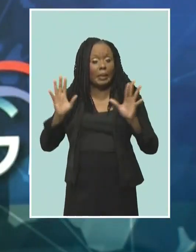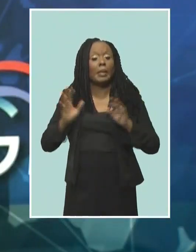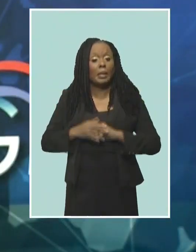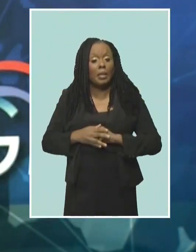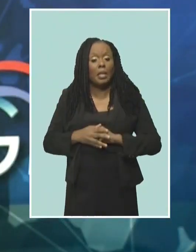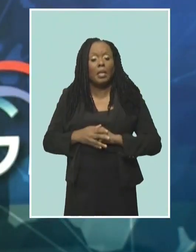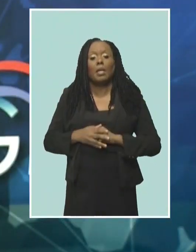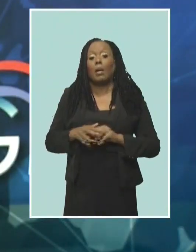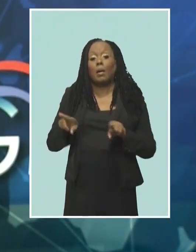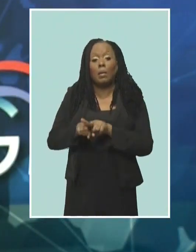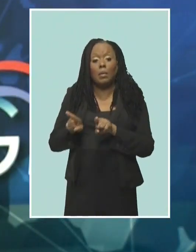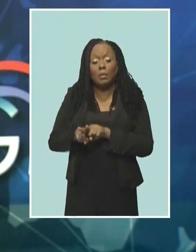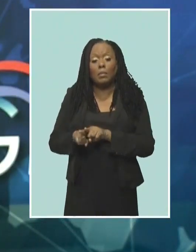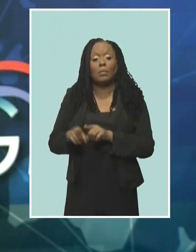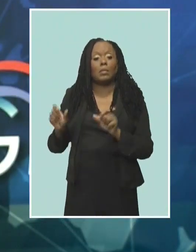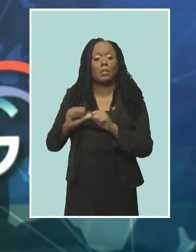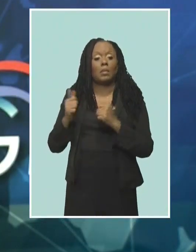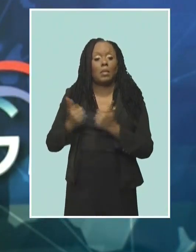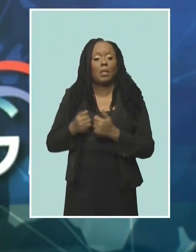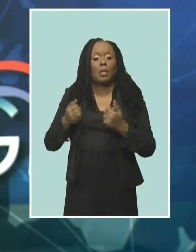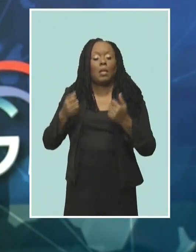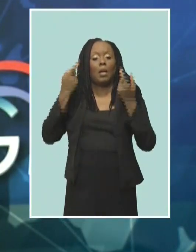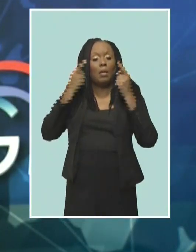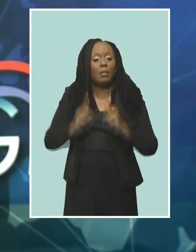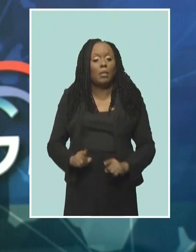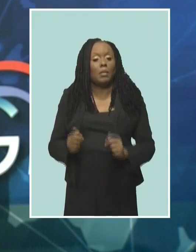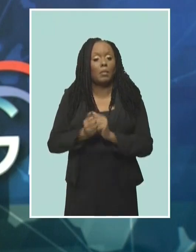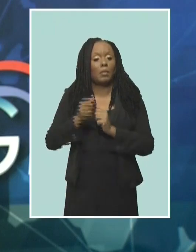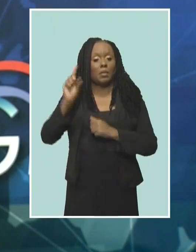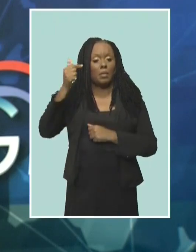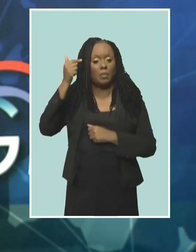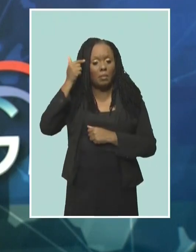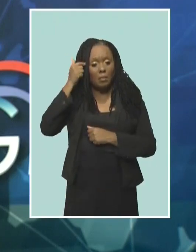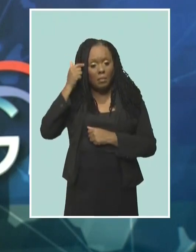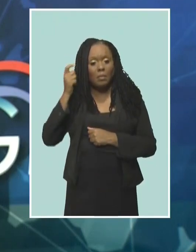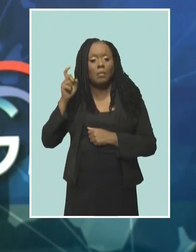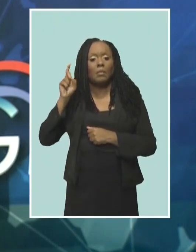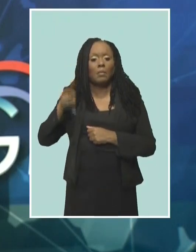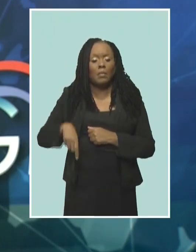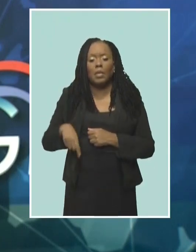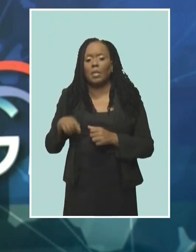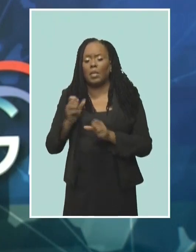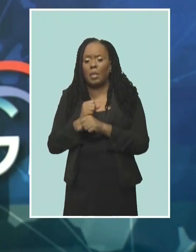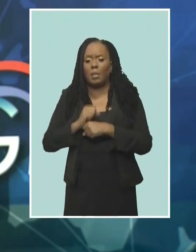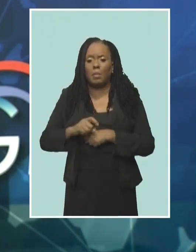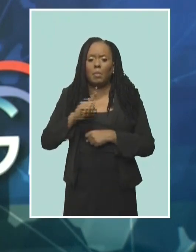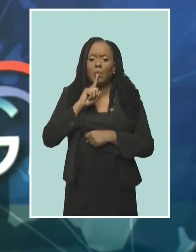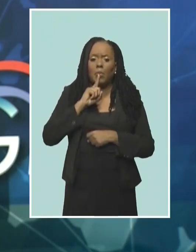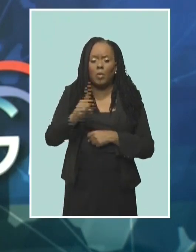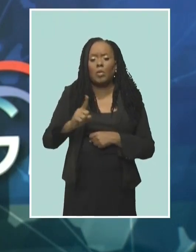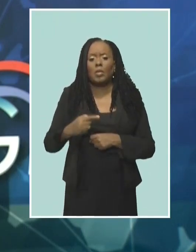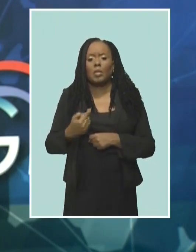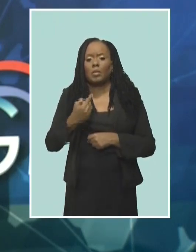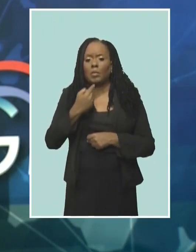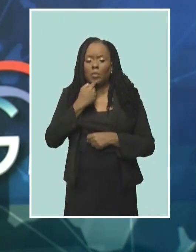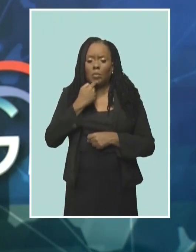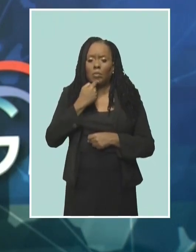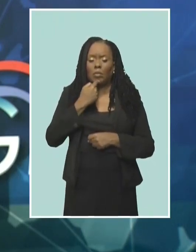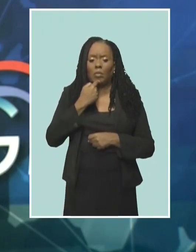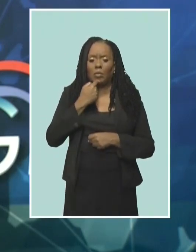making it clear that the Bar Association agrees with government that urgent measures have to be taken to maintain law and order in